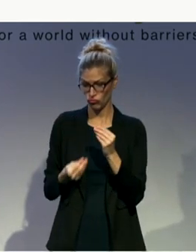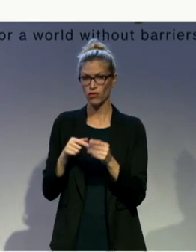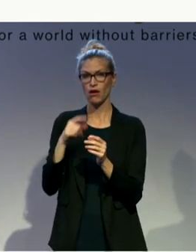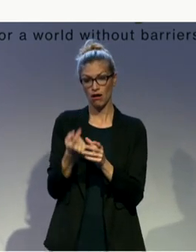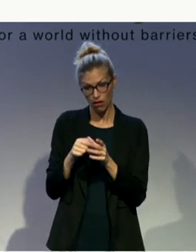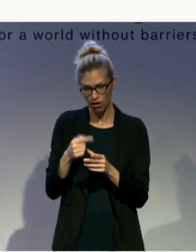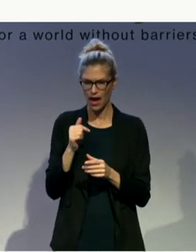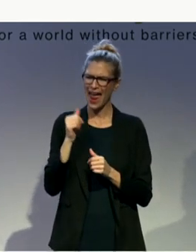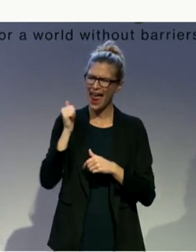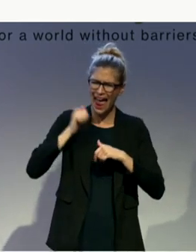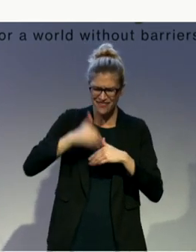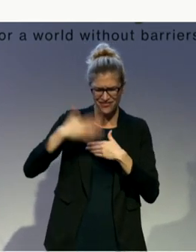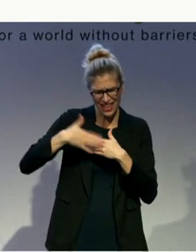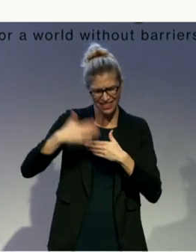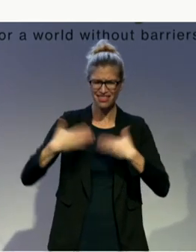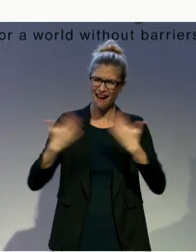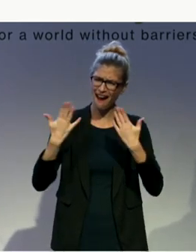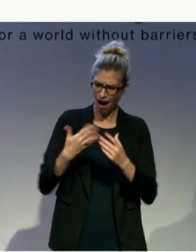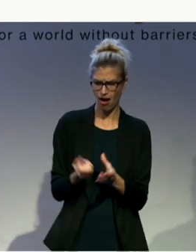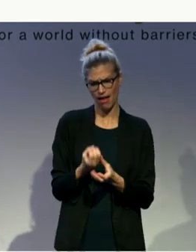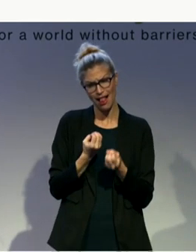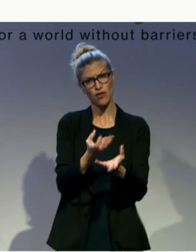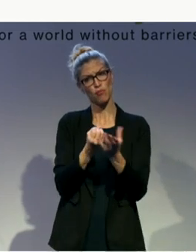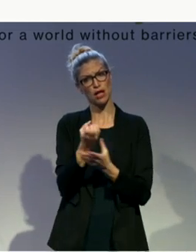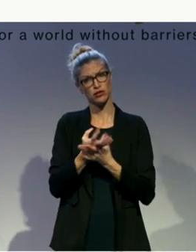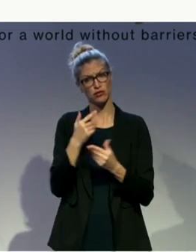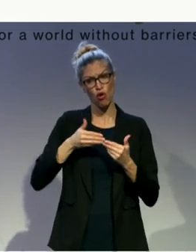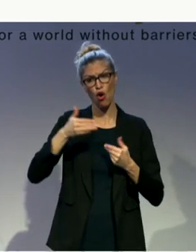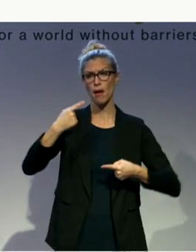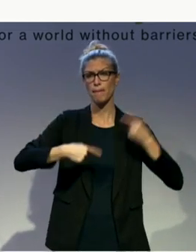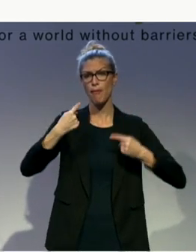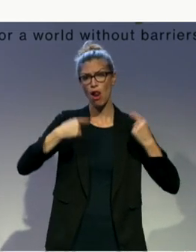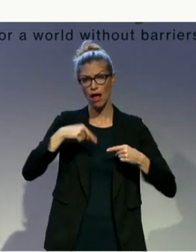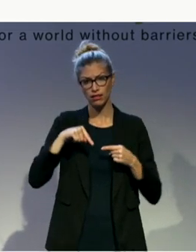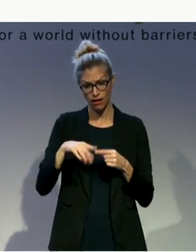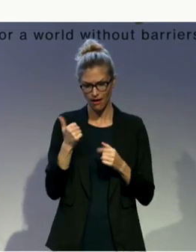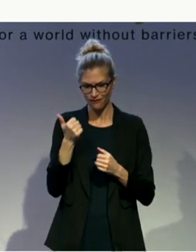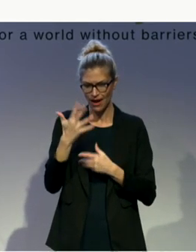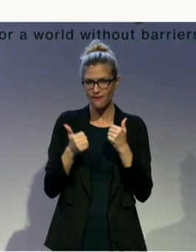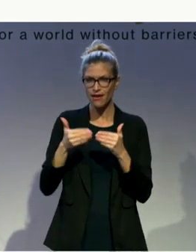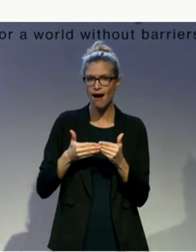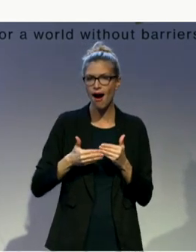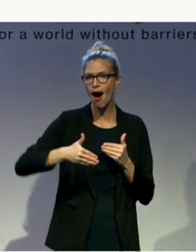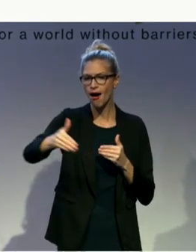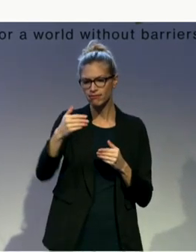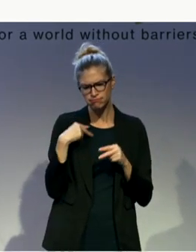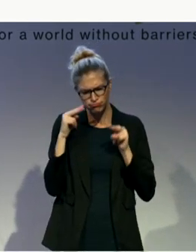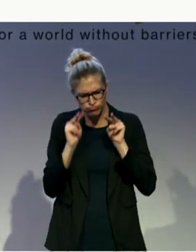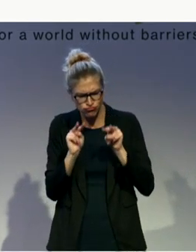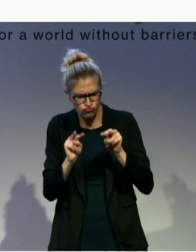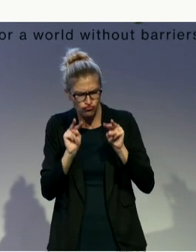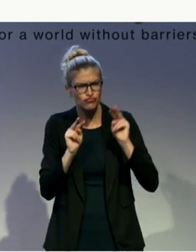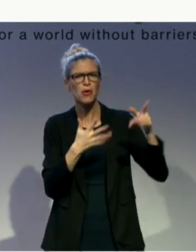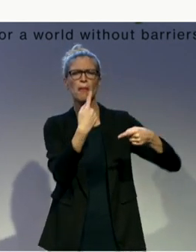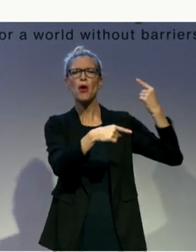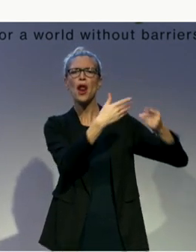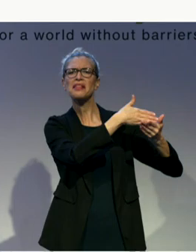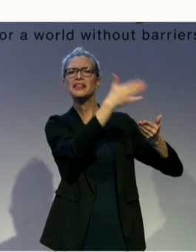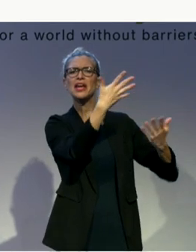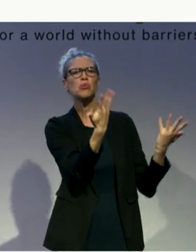those politicians doing on a daily basis, and why am I supposed to vote for them when it comes